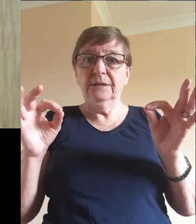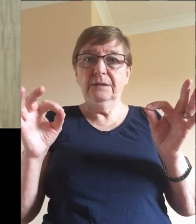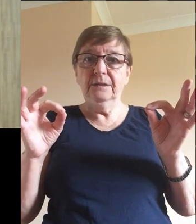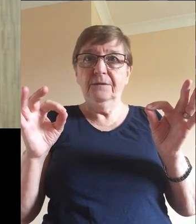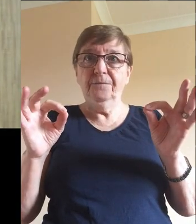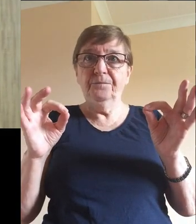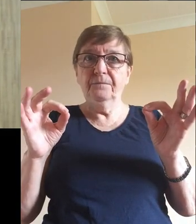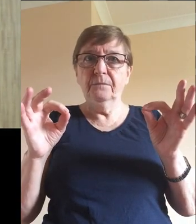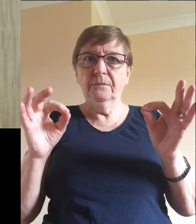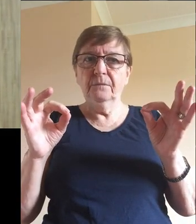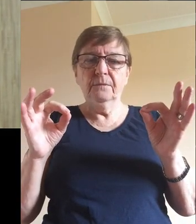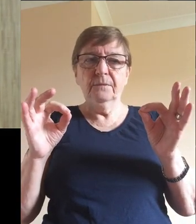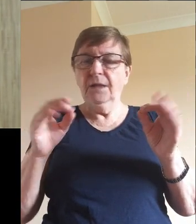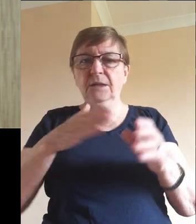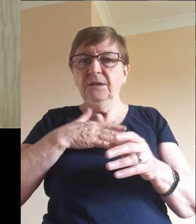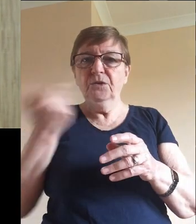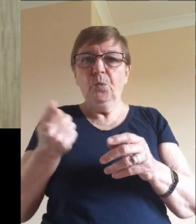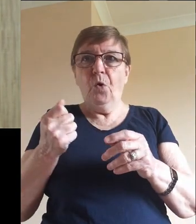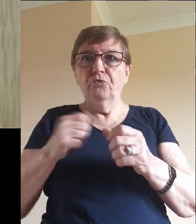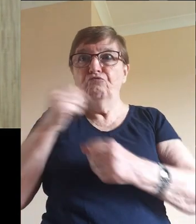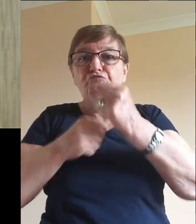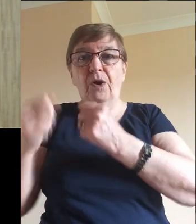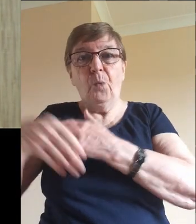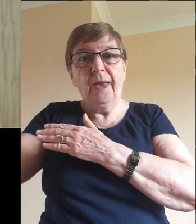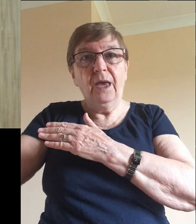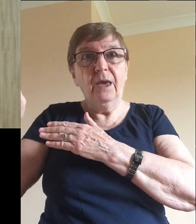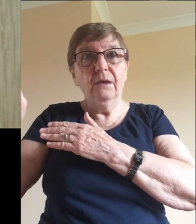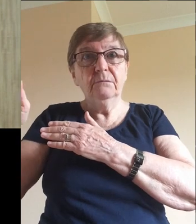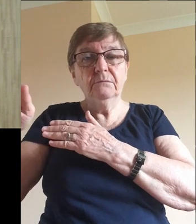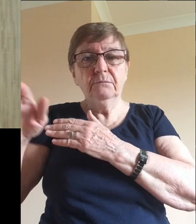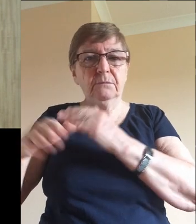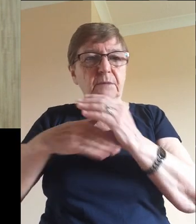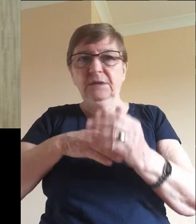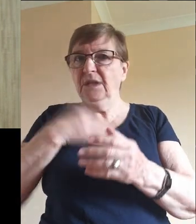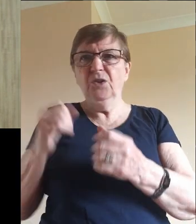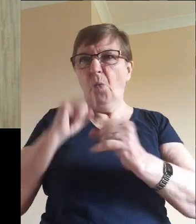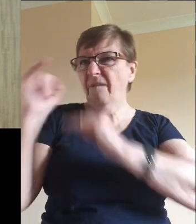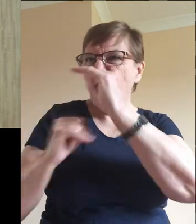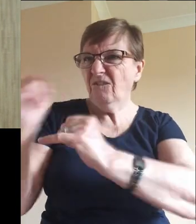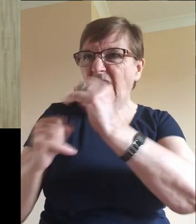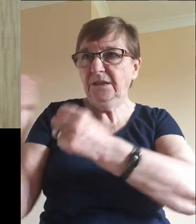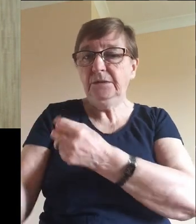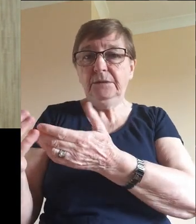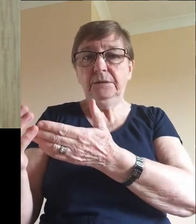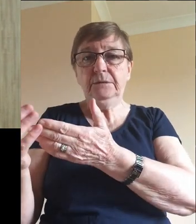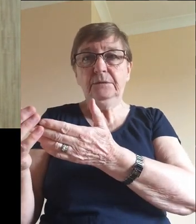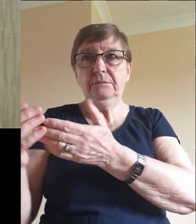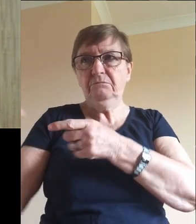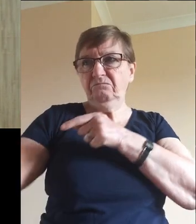is to do neither the running away nor the fighting back and fighting fire with fire.